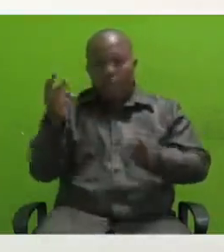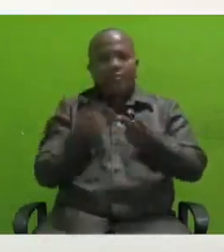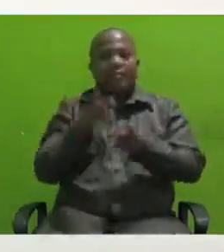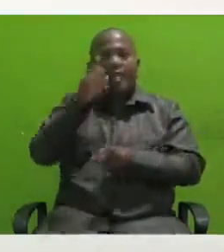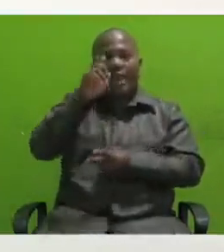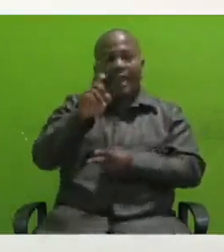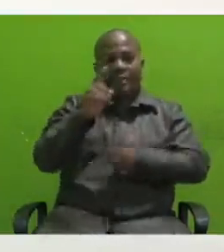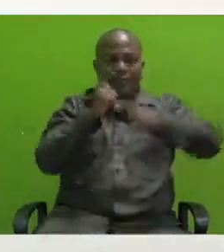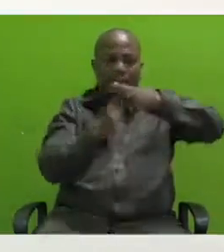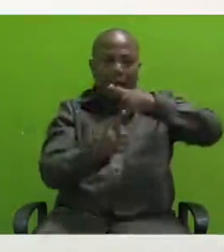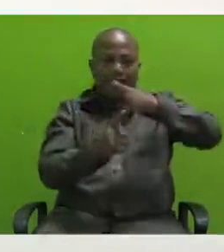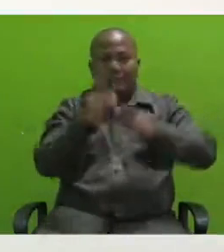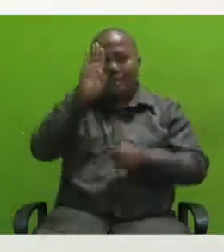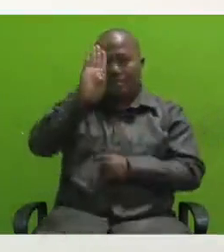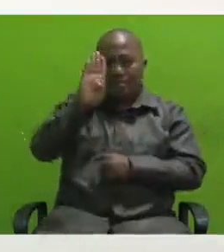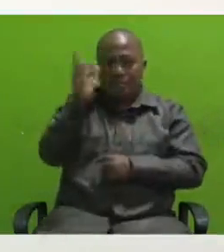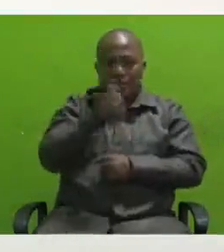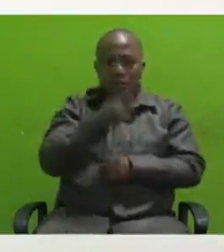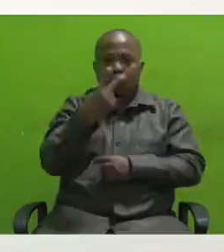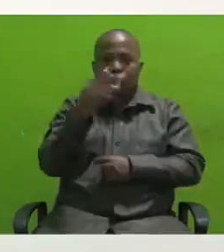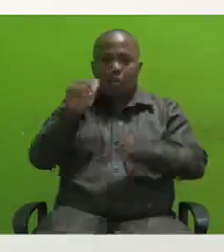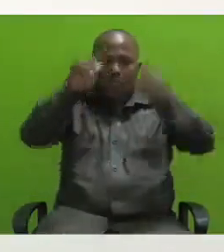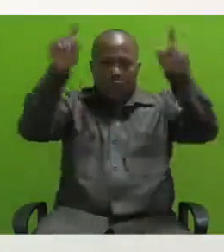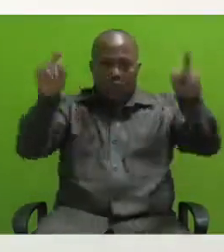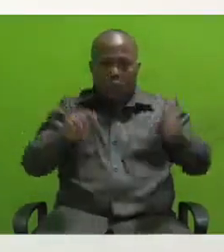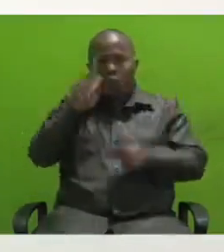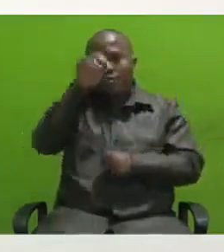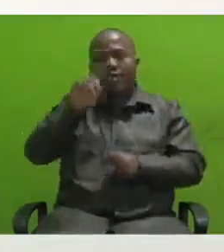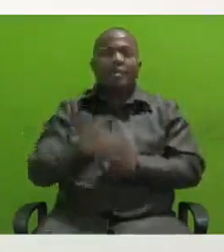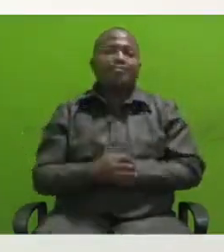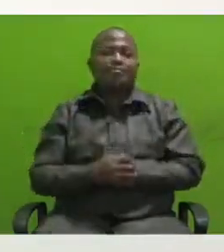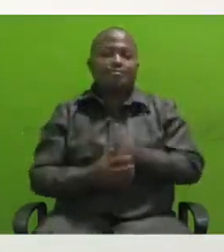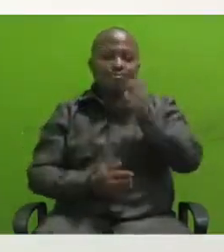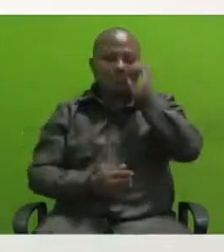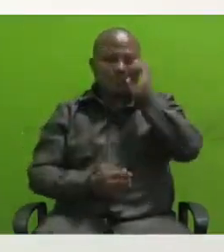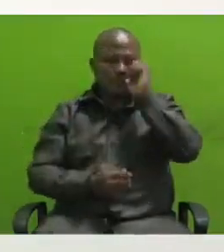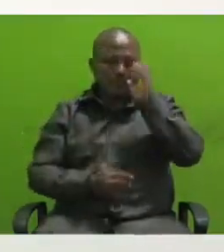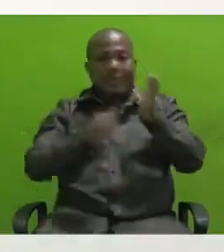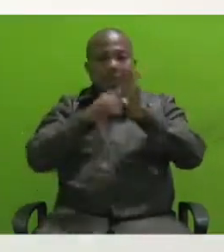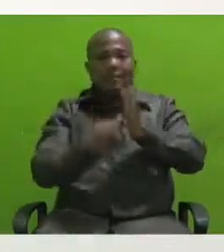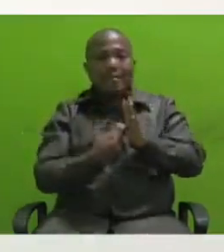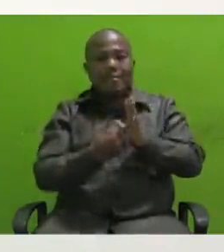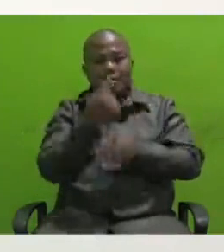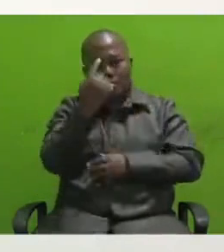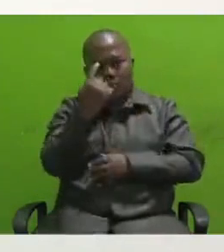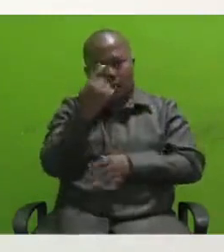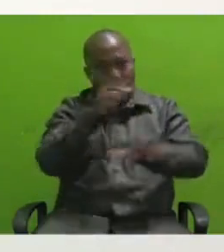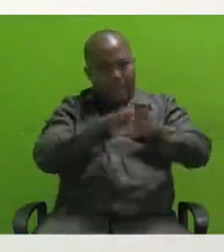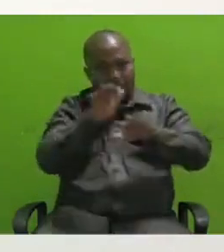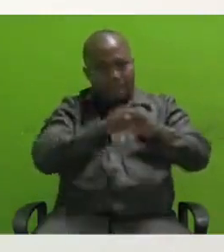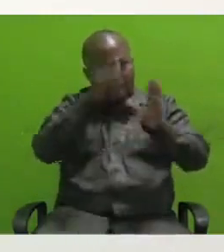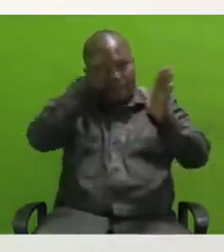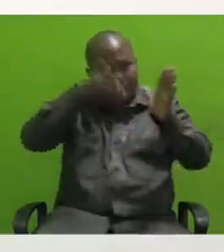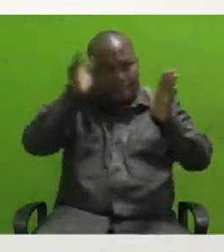b over 2a the whole square. So now let's suppose to use example number 1 here is displayed